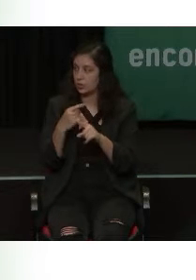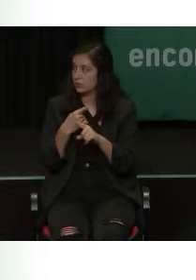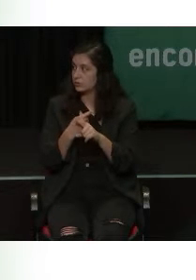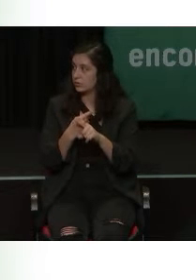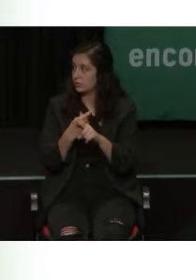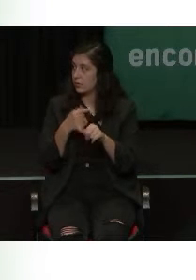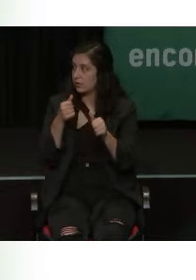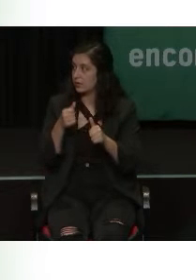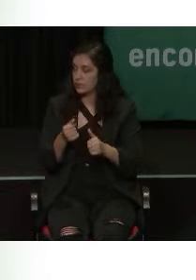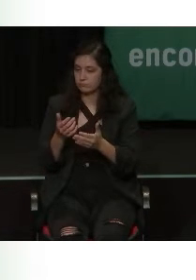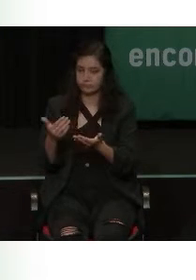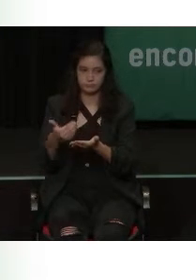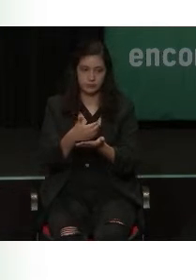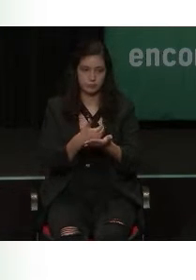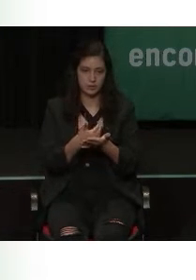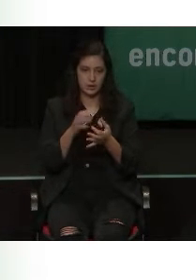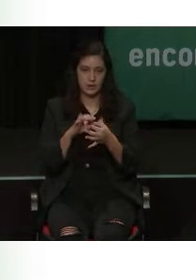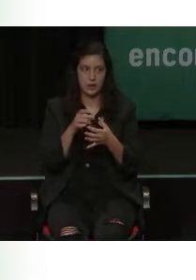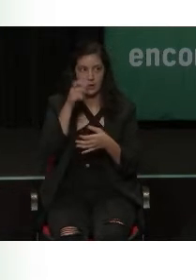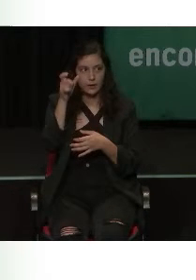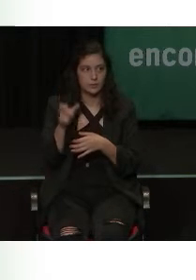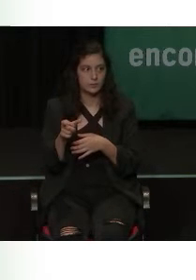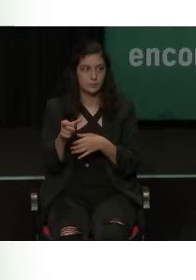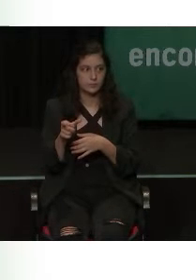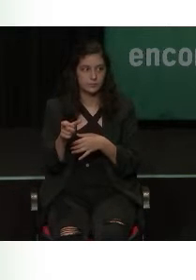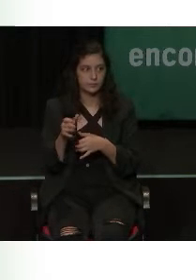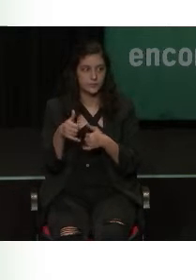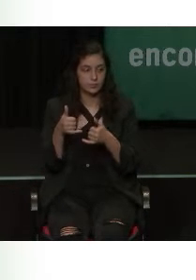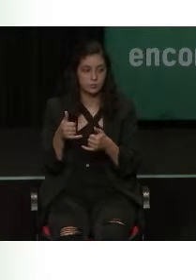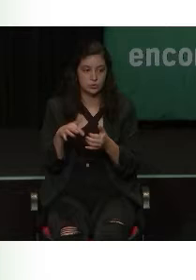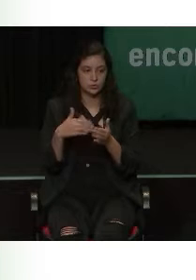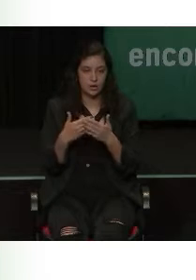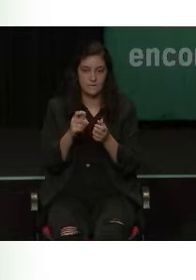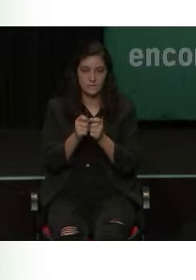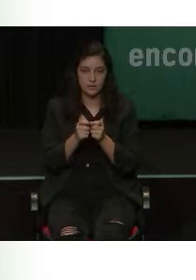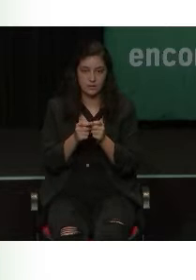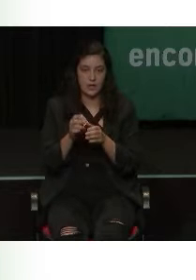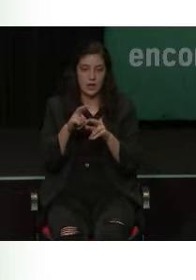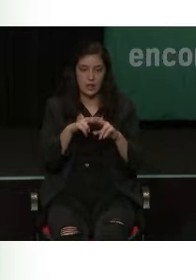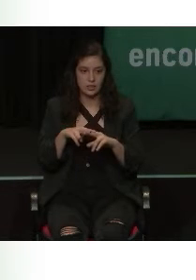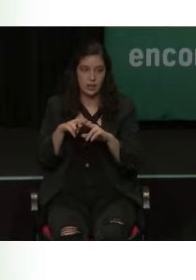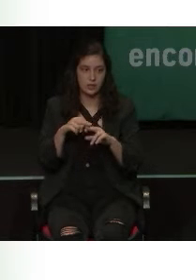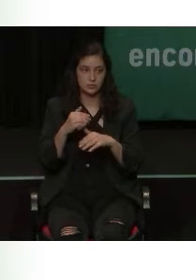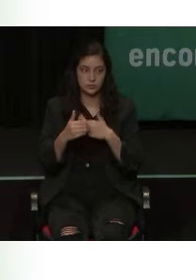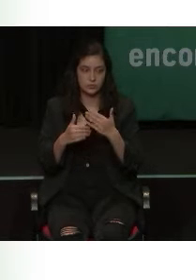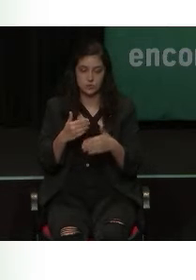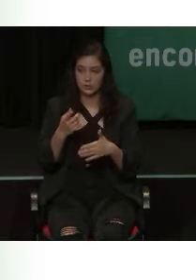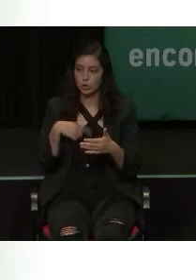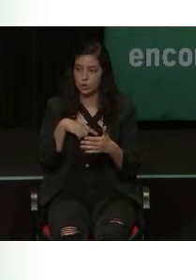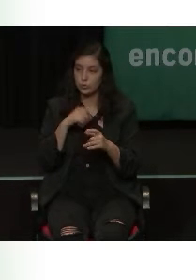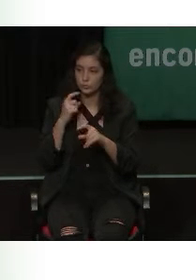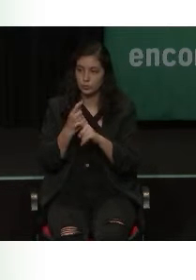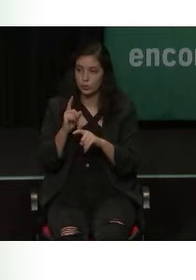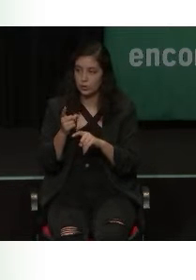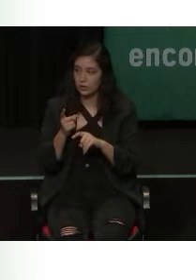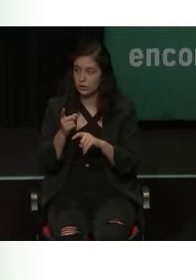COVID risk, what has been extracted from Avatar, and then we include these